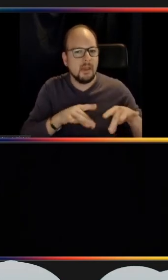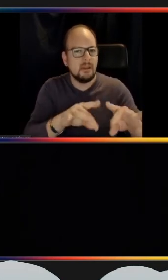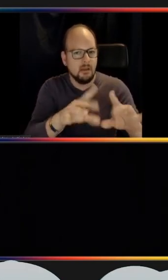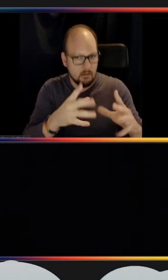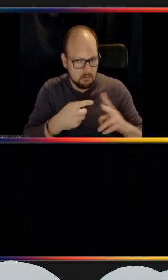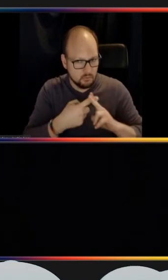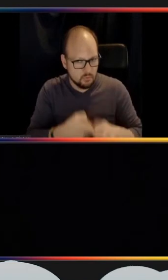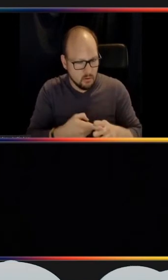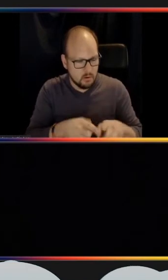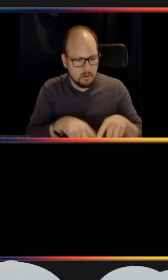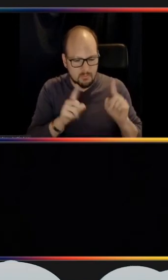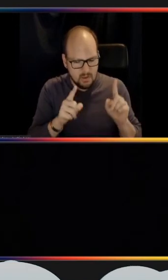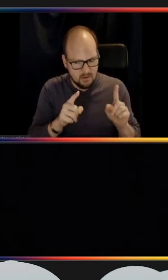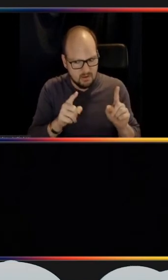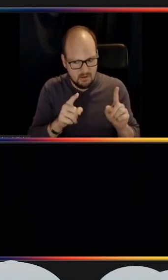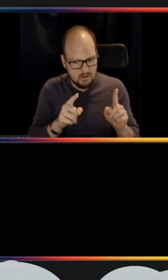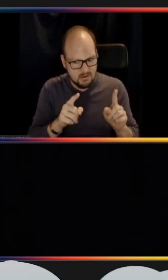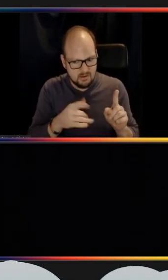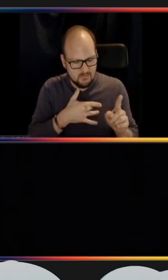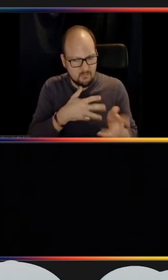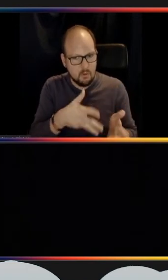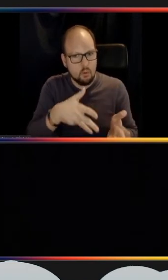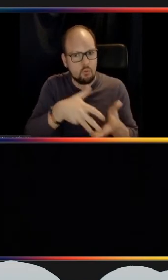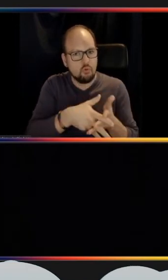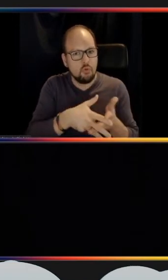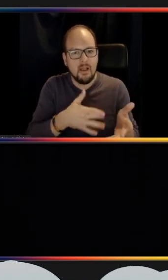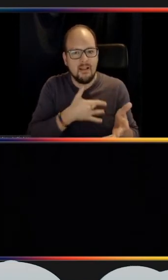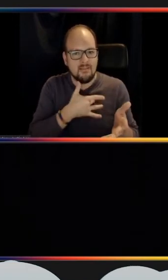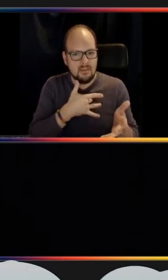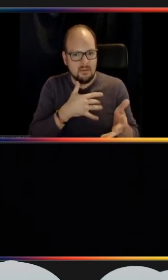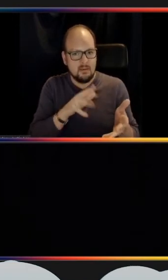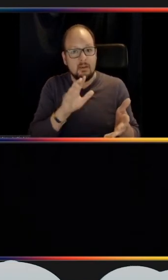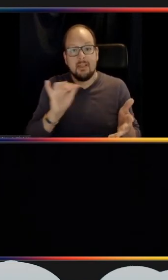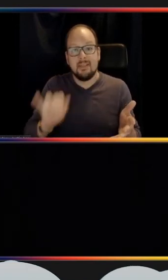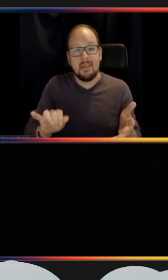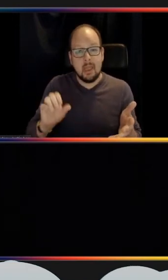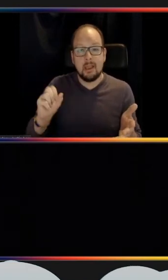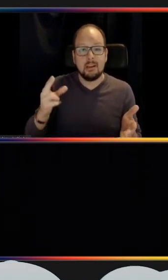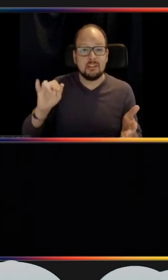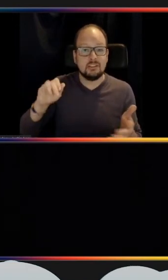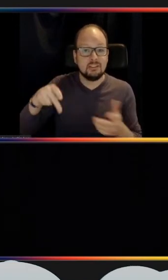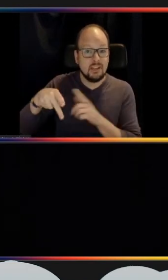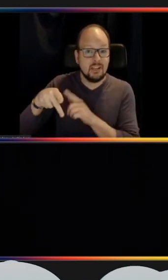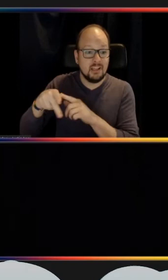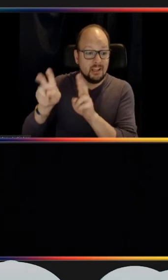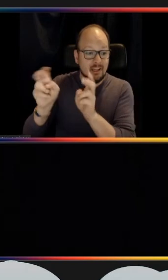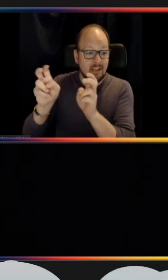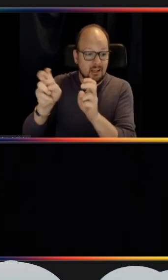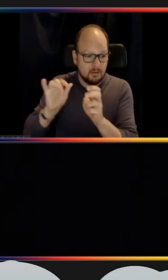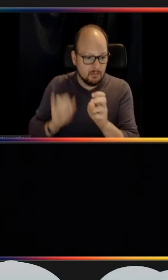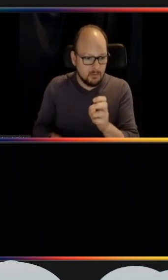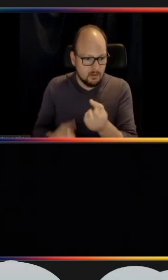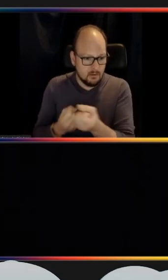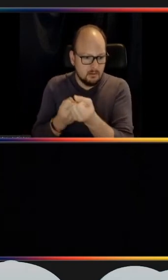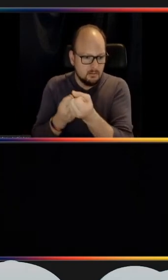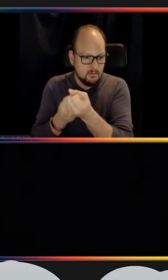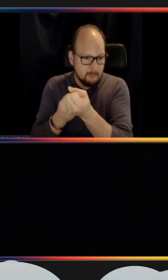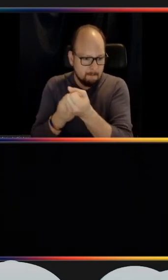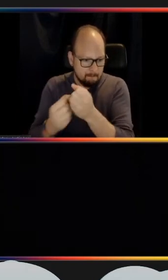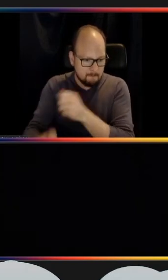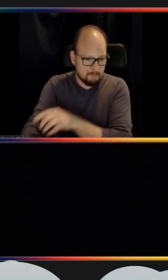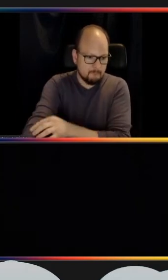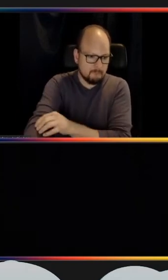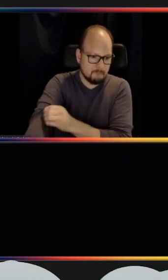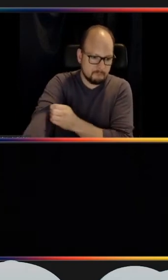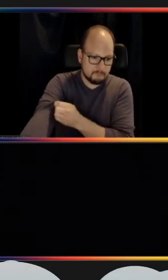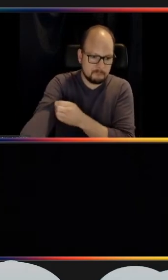expected, you never really expect people to fall in love with ships as they do. And so When it started, we had no idea. And then when we came